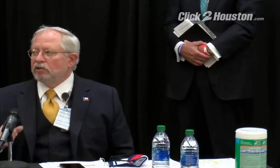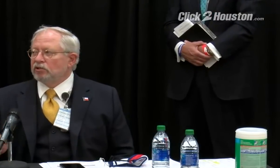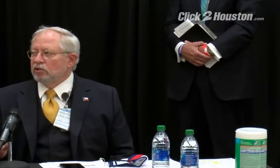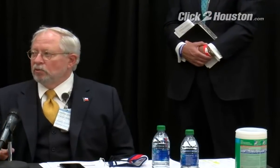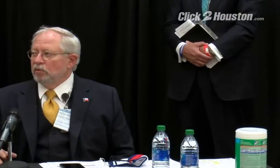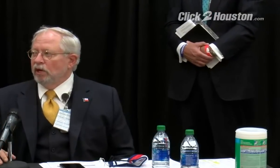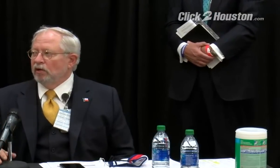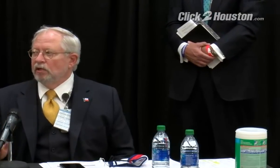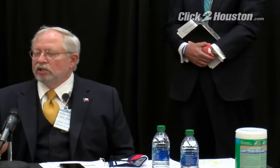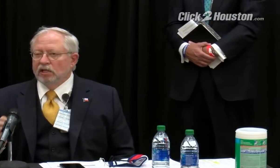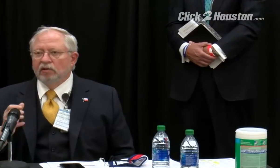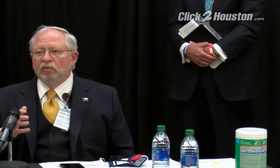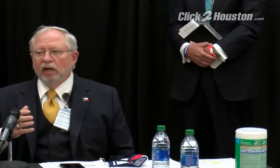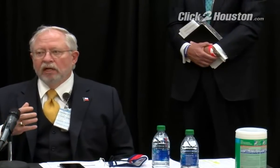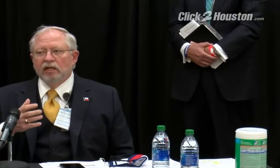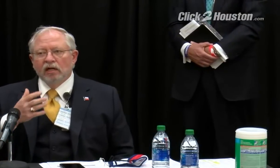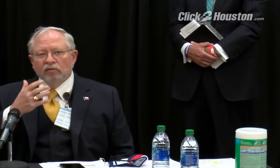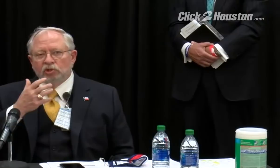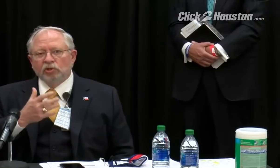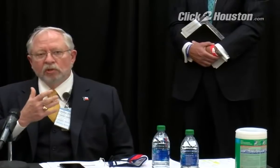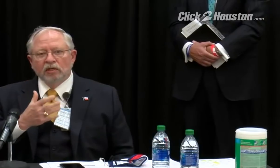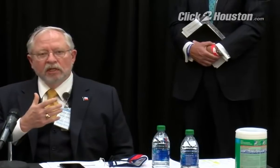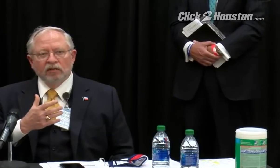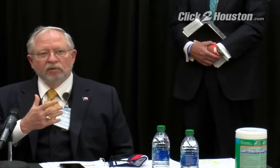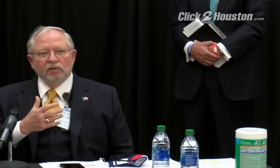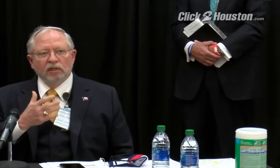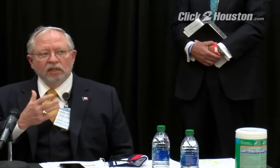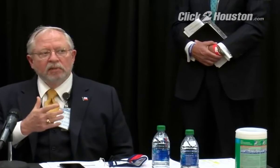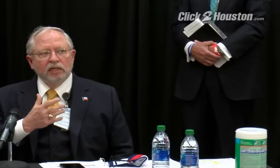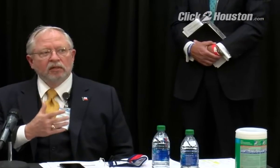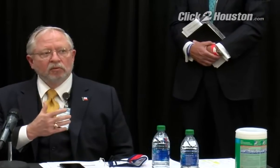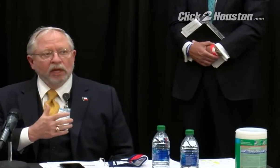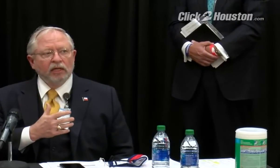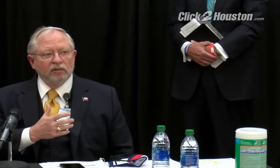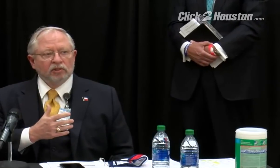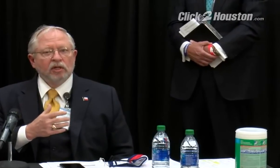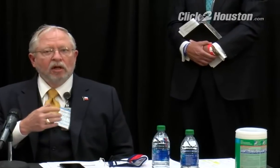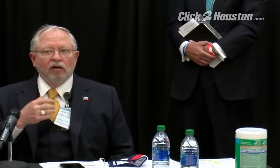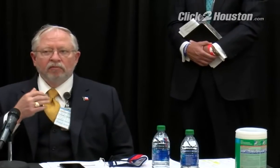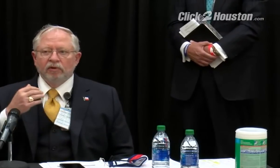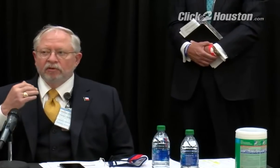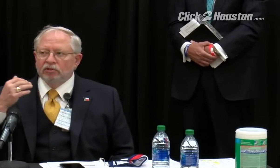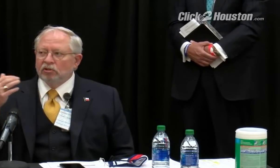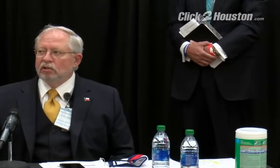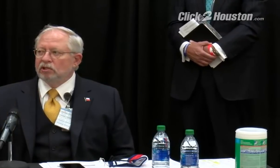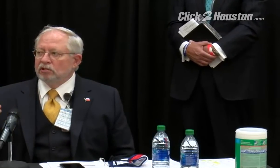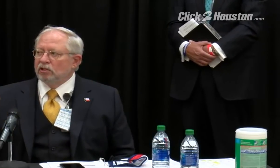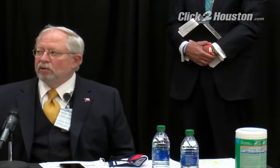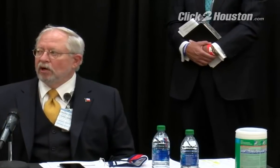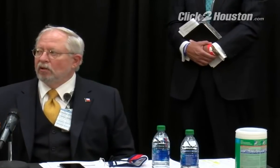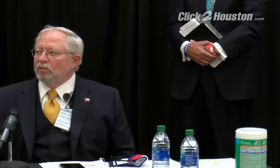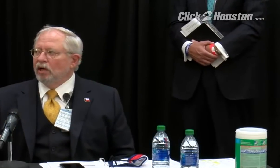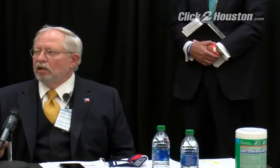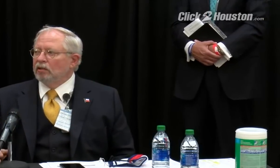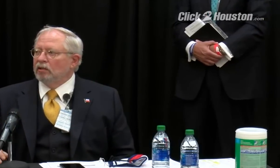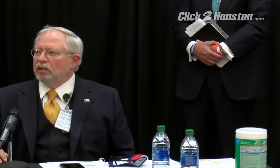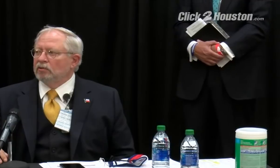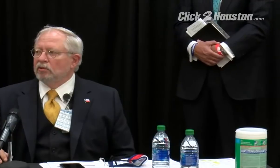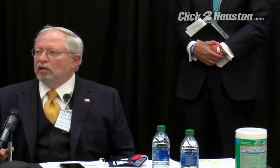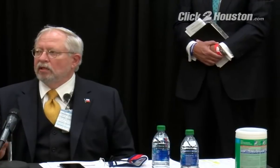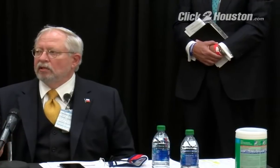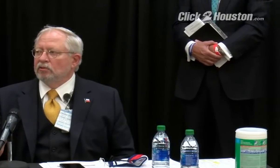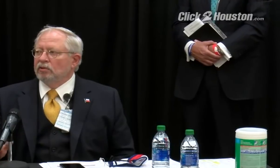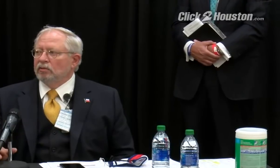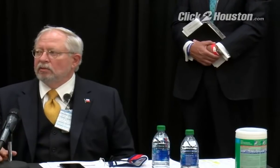the masks that we wear is another way of shortening, if you will, limiting the range of the secretions that we all